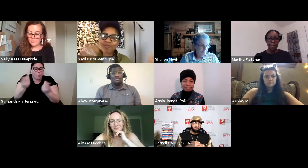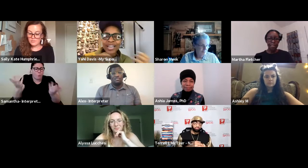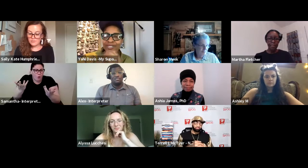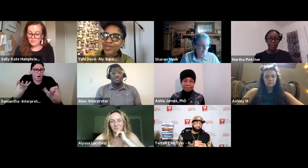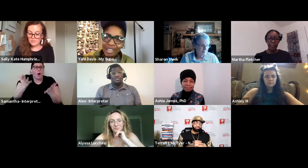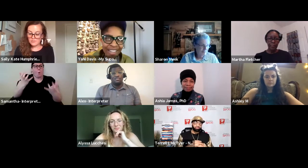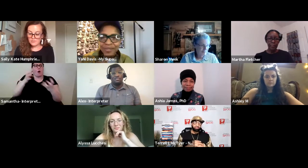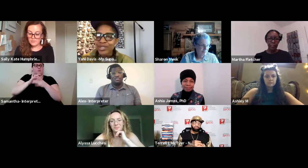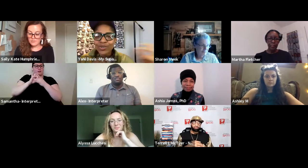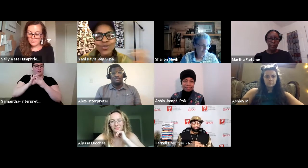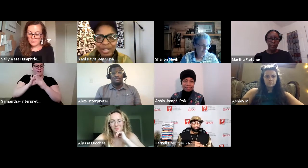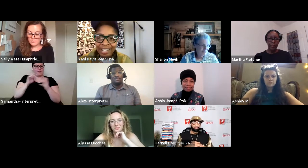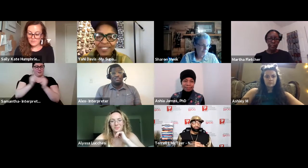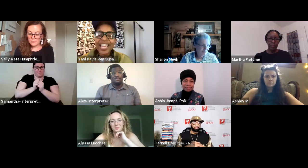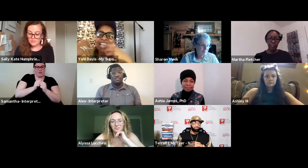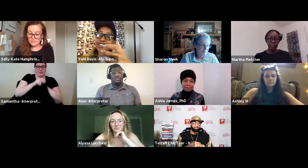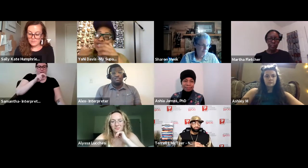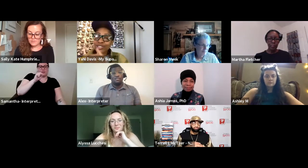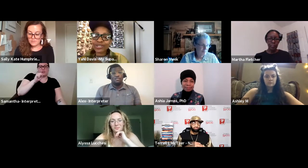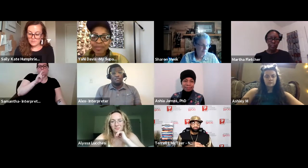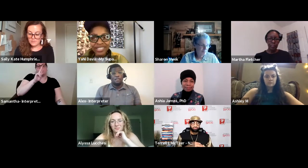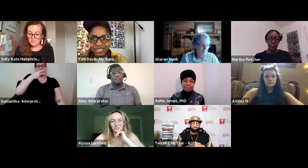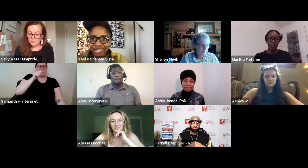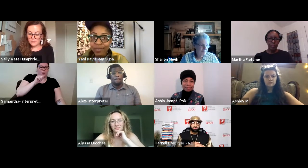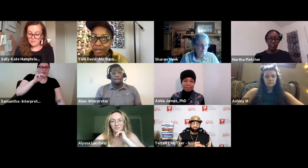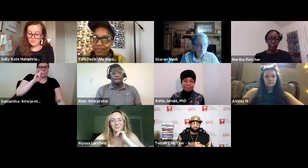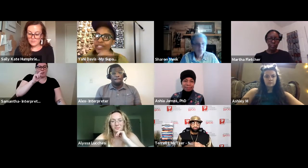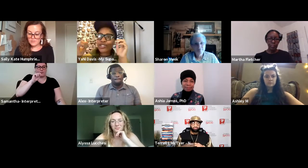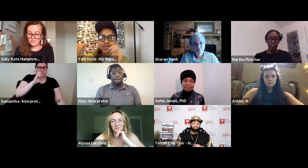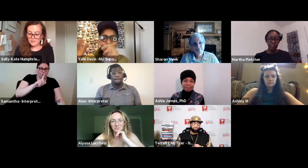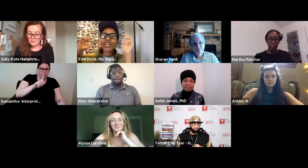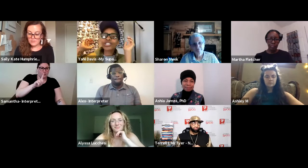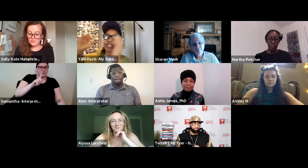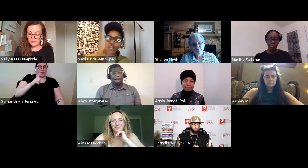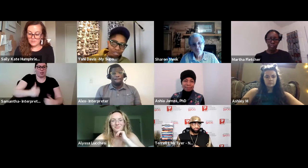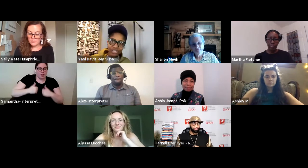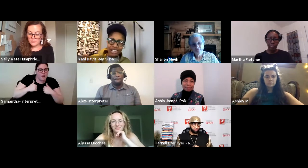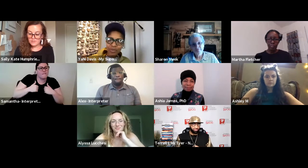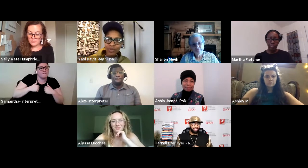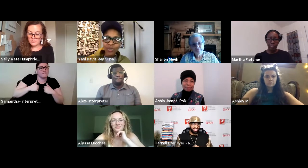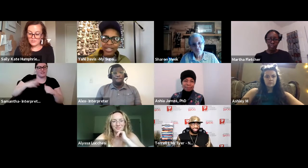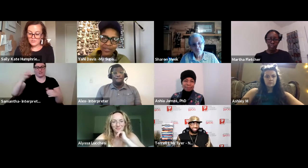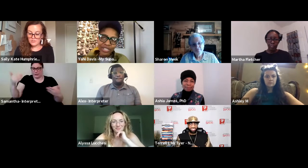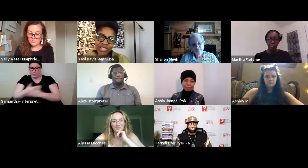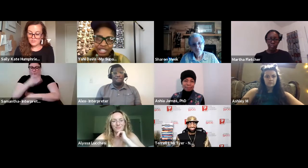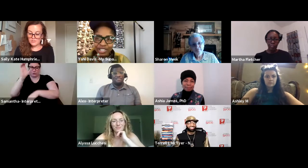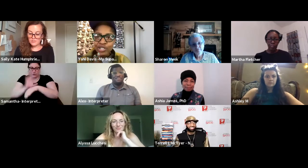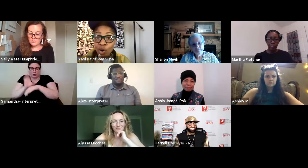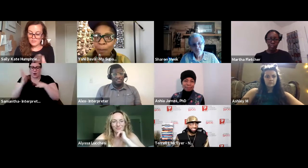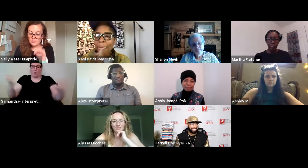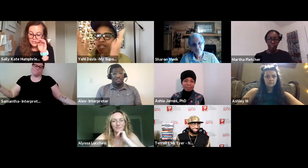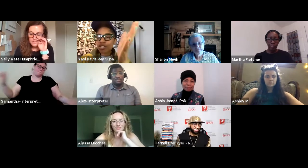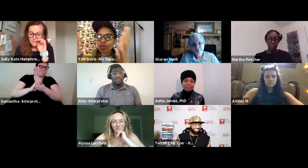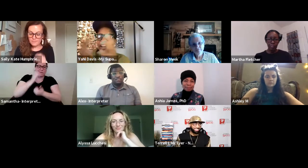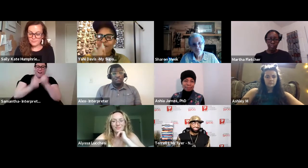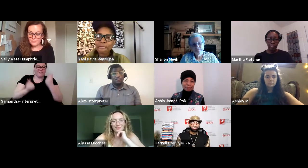my supernatural life with the new wave and new church ministry with the new church that we're rolling out this year.